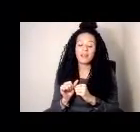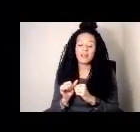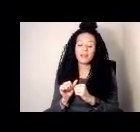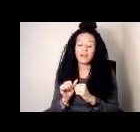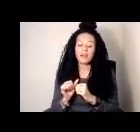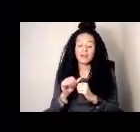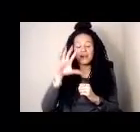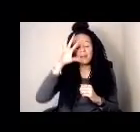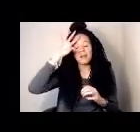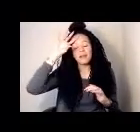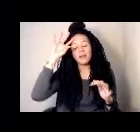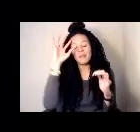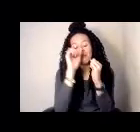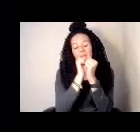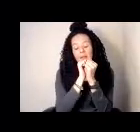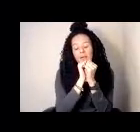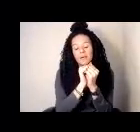wane.